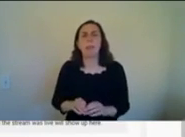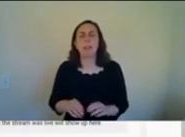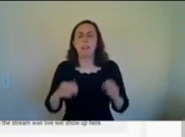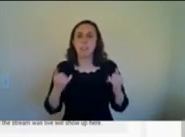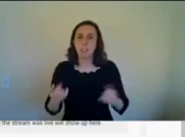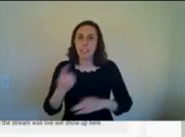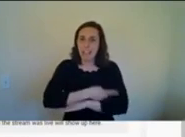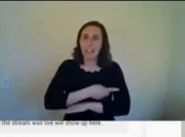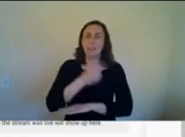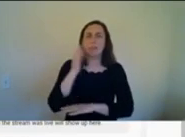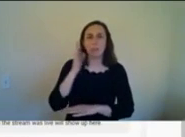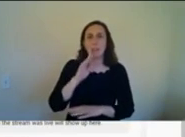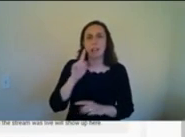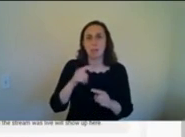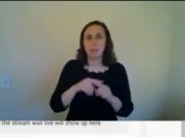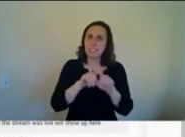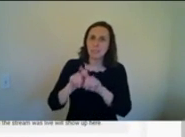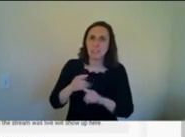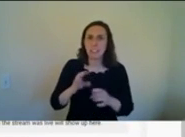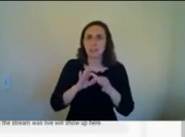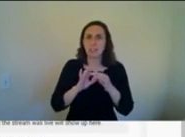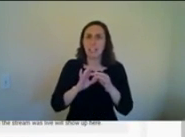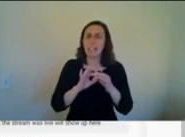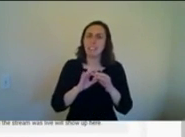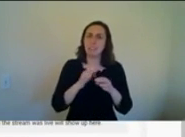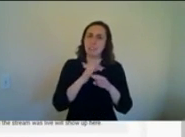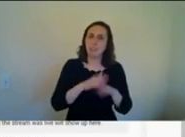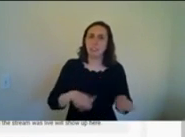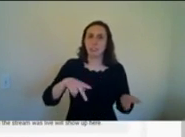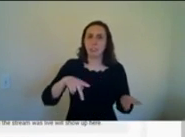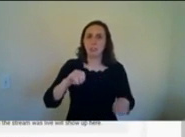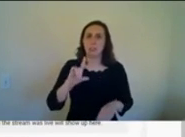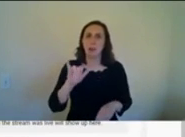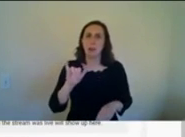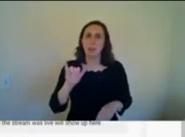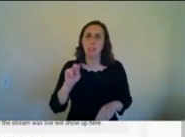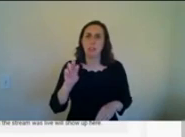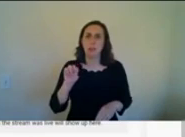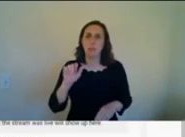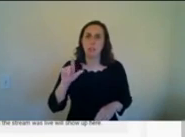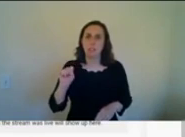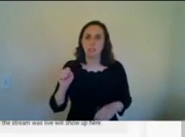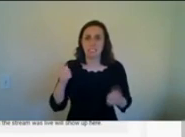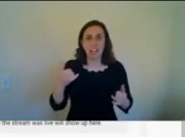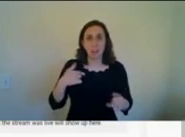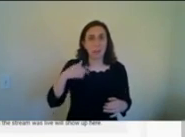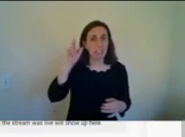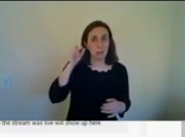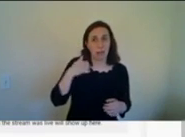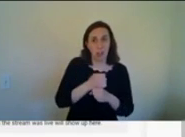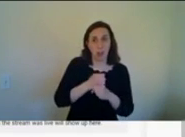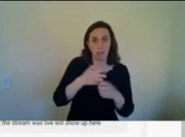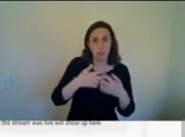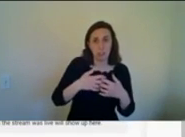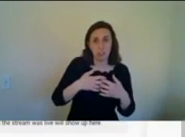happen around polynomial division and doing a lot more examples. I told you you'd hear the coffee pot in the background. I'm hopefully moving into